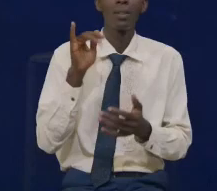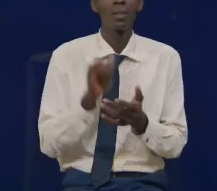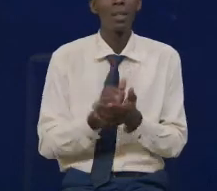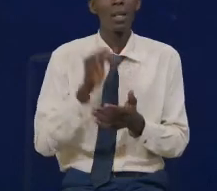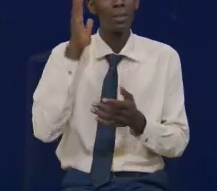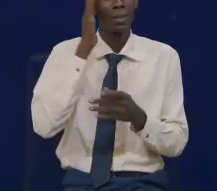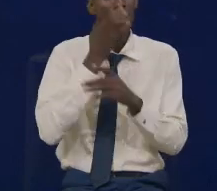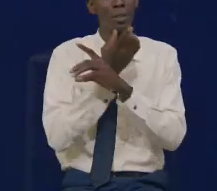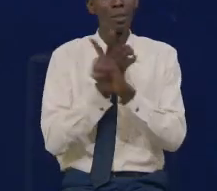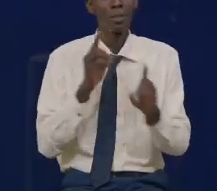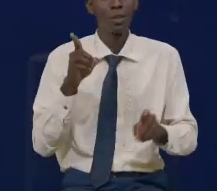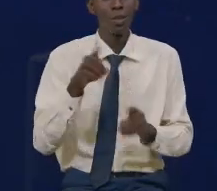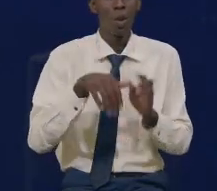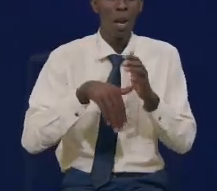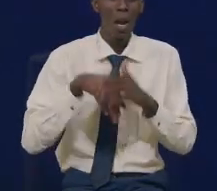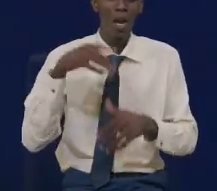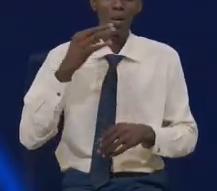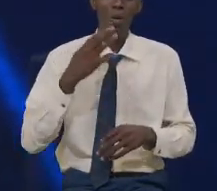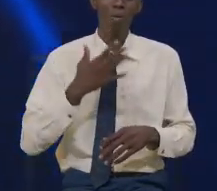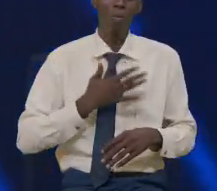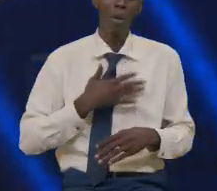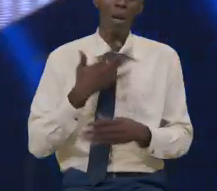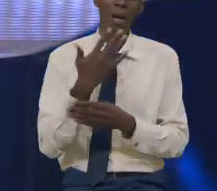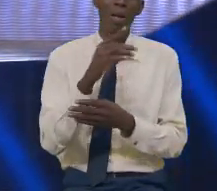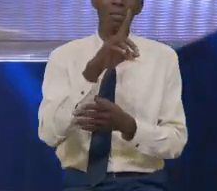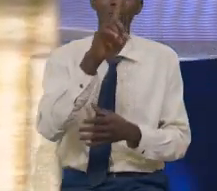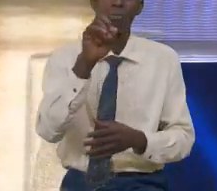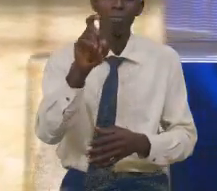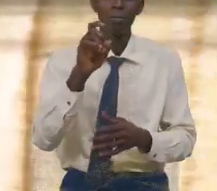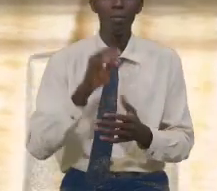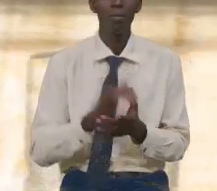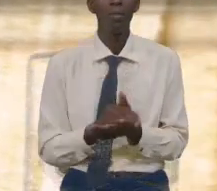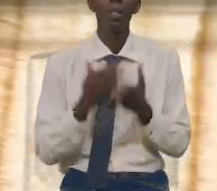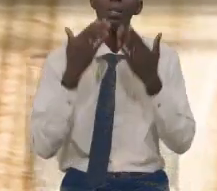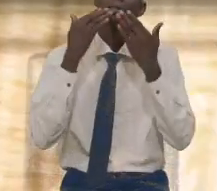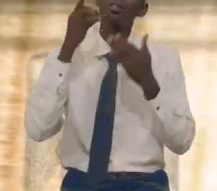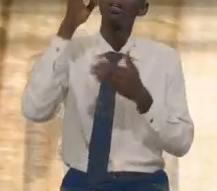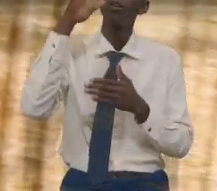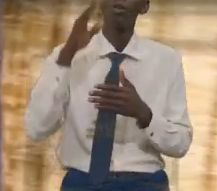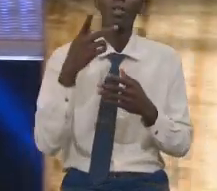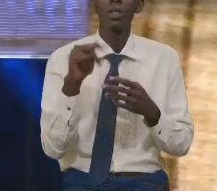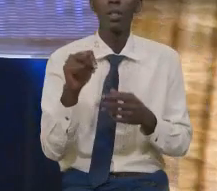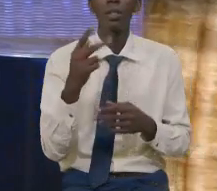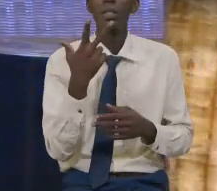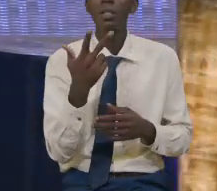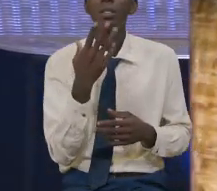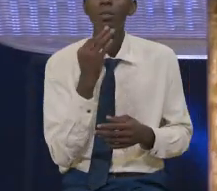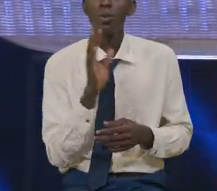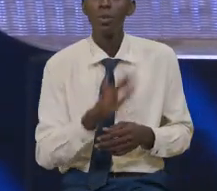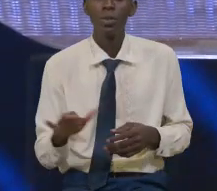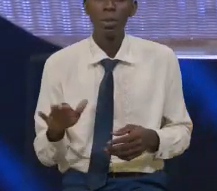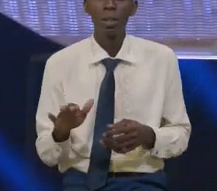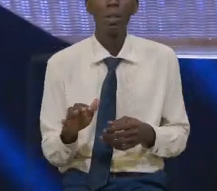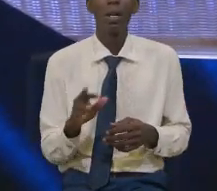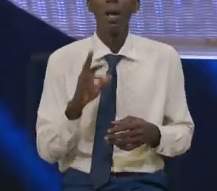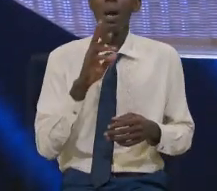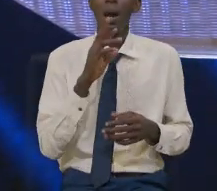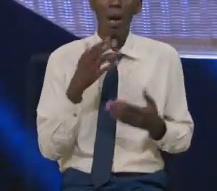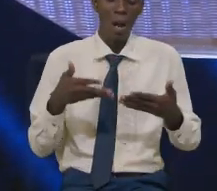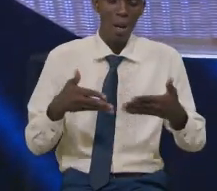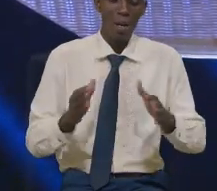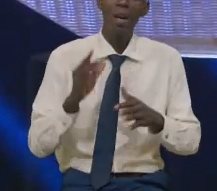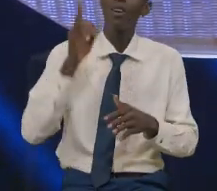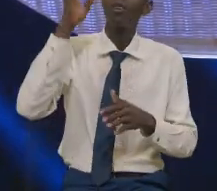you out of my hands? Thank God, Shadrach, Meshach, and Abednego allowed God